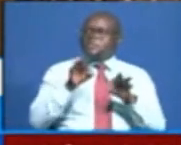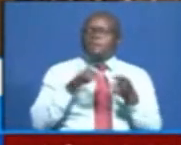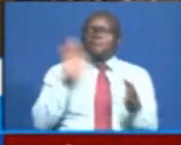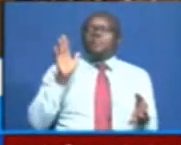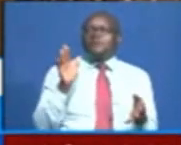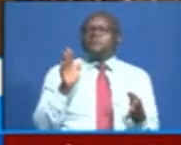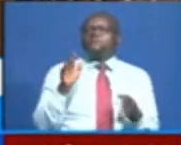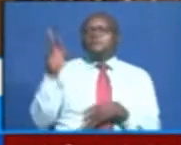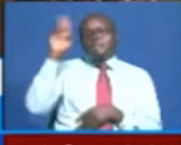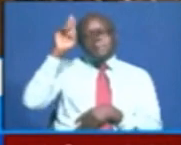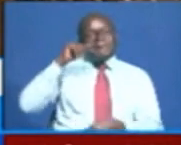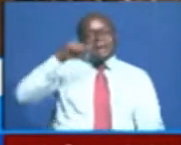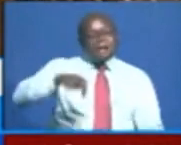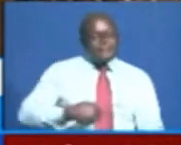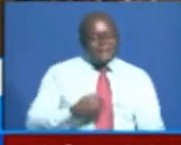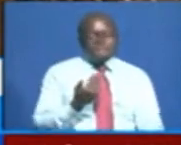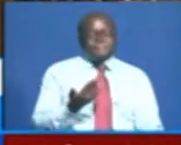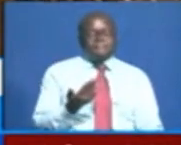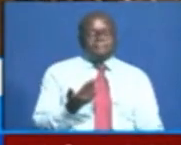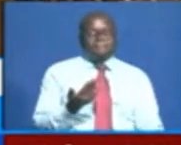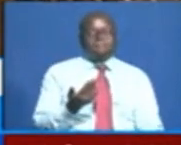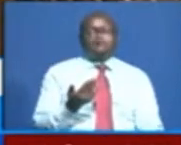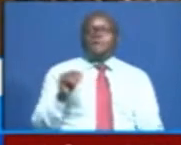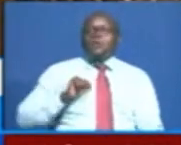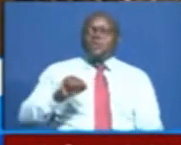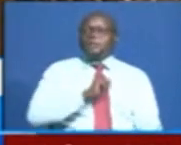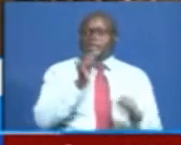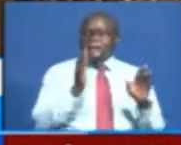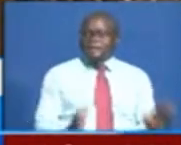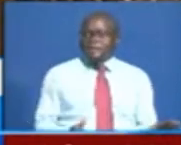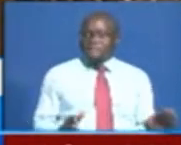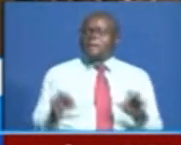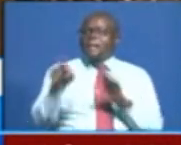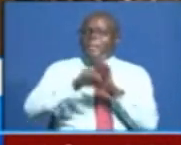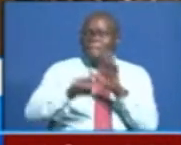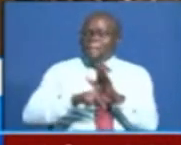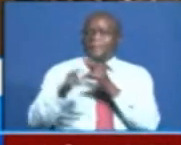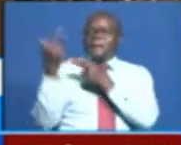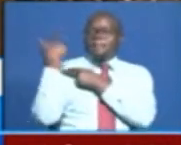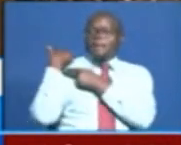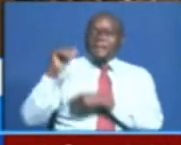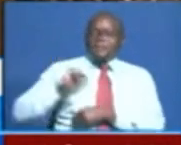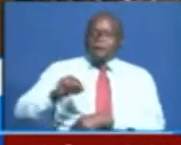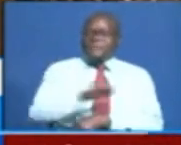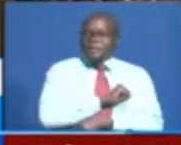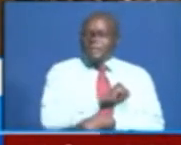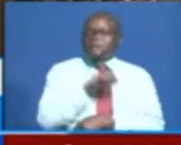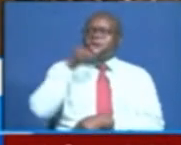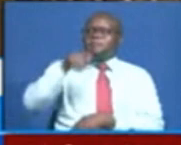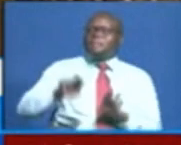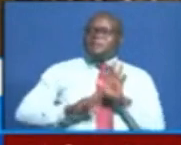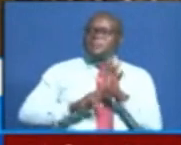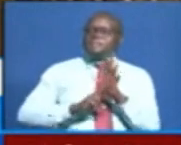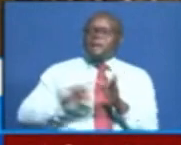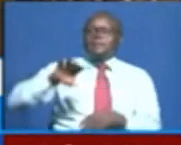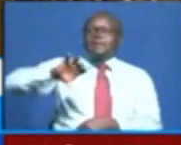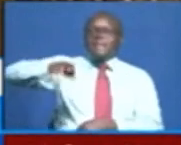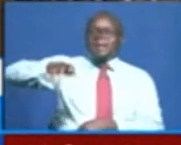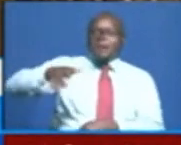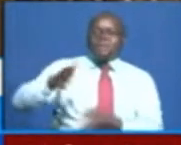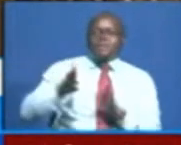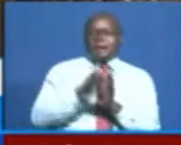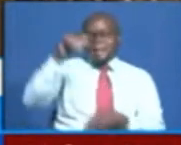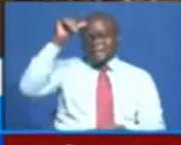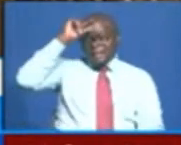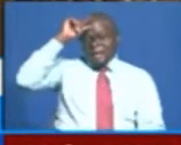remind ourselves, on senators, the primary mandate of the Senate is to represent the counties and their governments